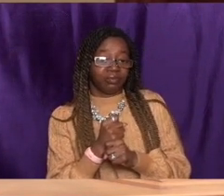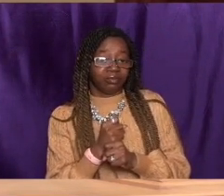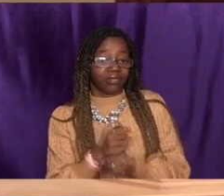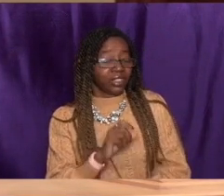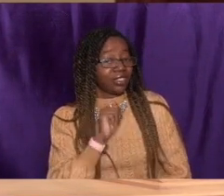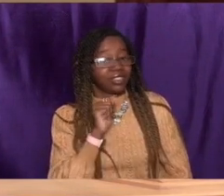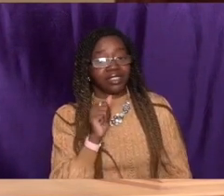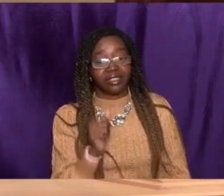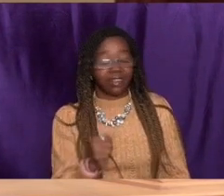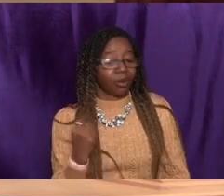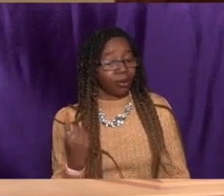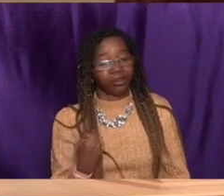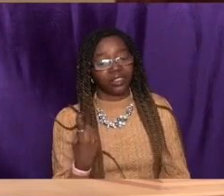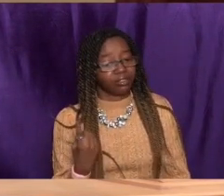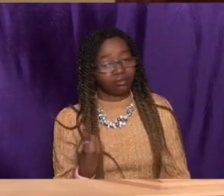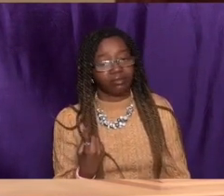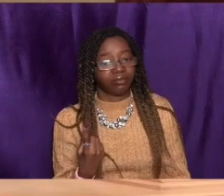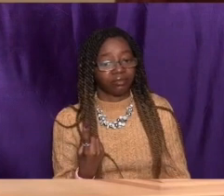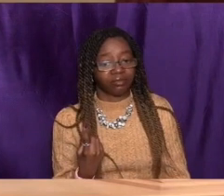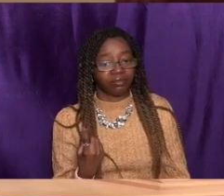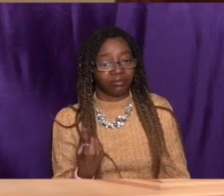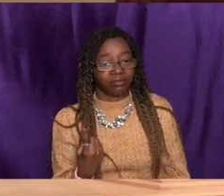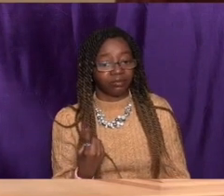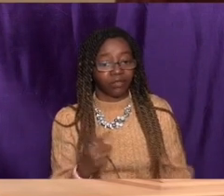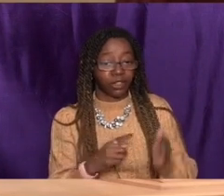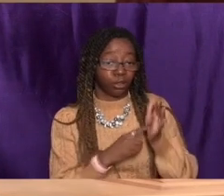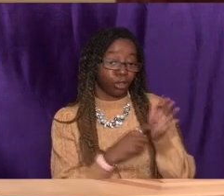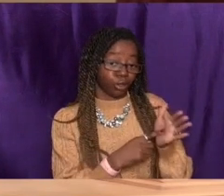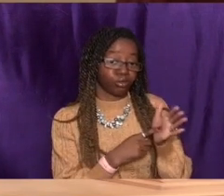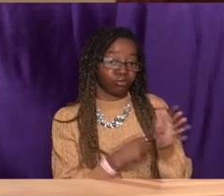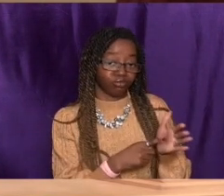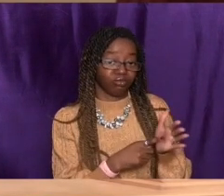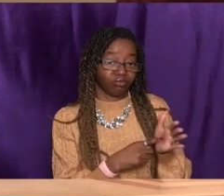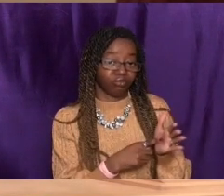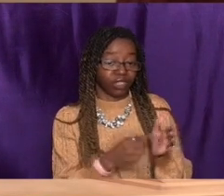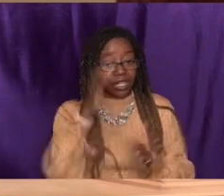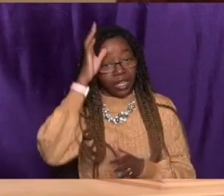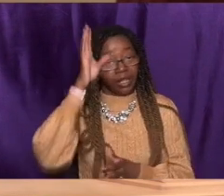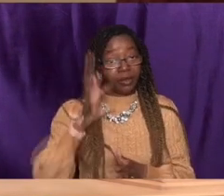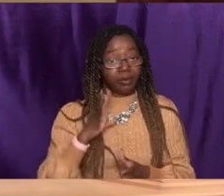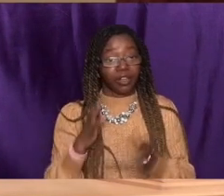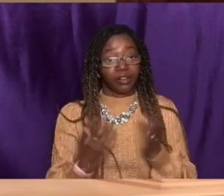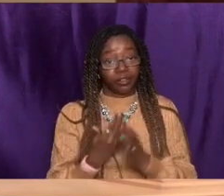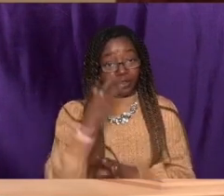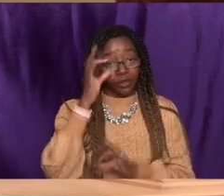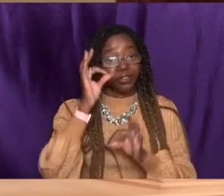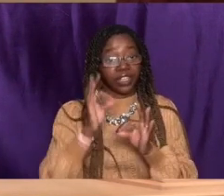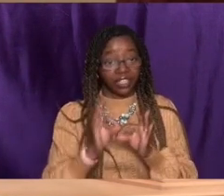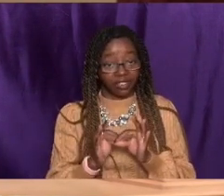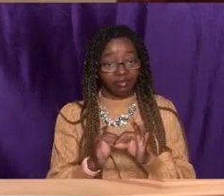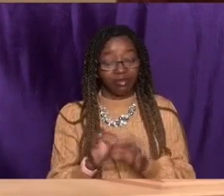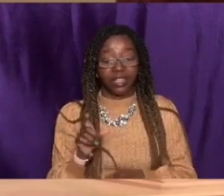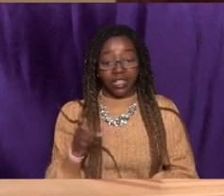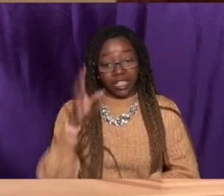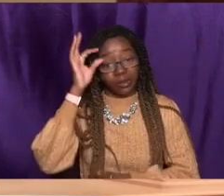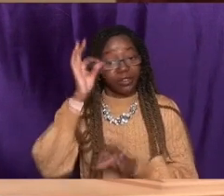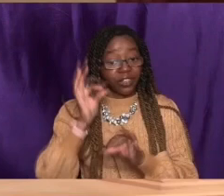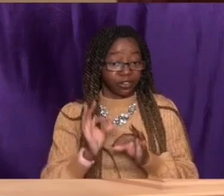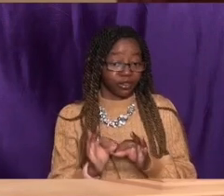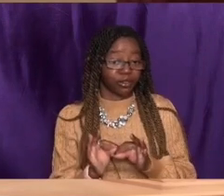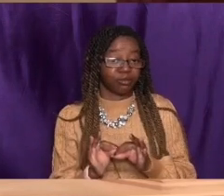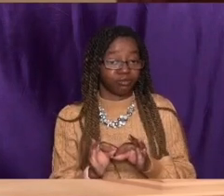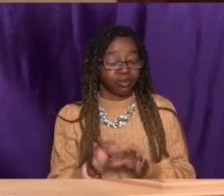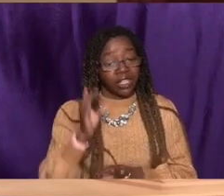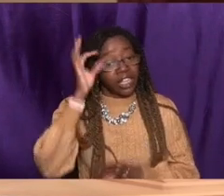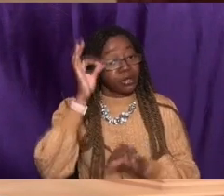He's not only demonstrated their name with New Faith, but he's been faithful.